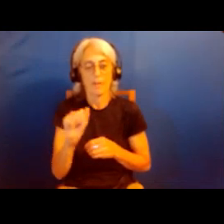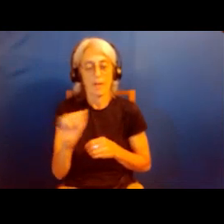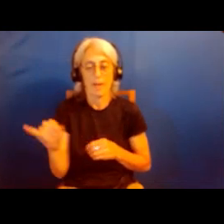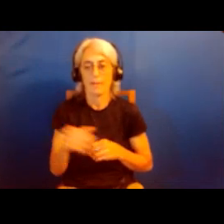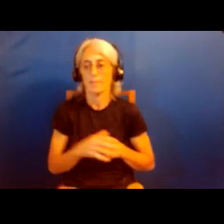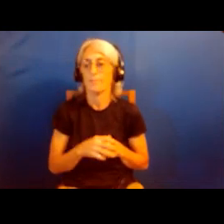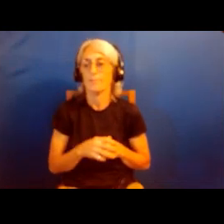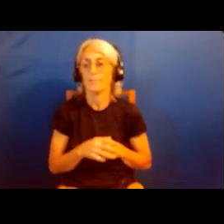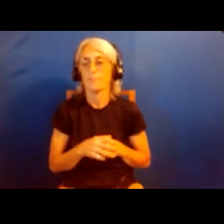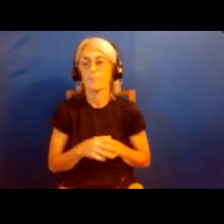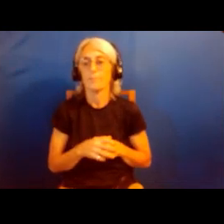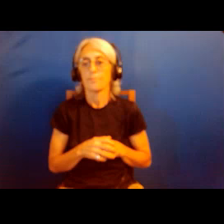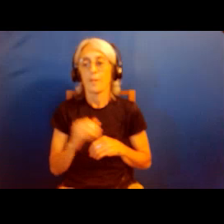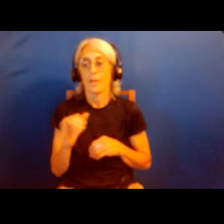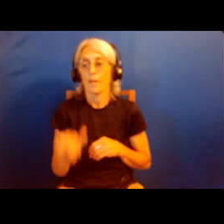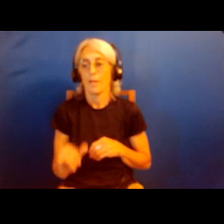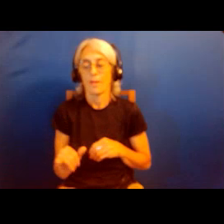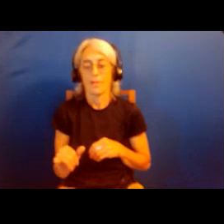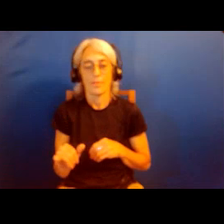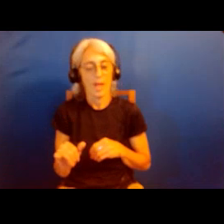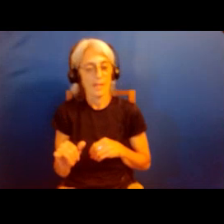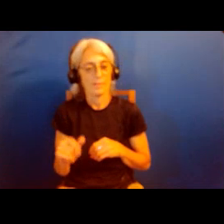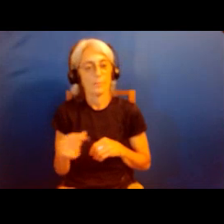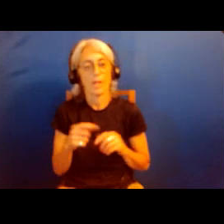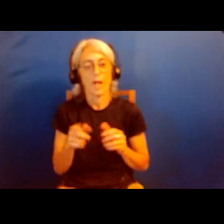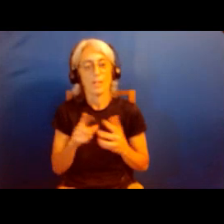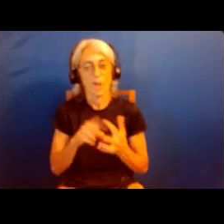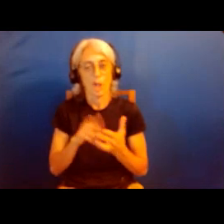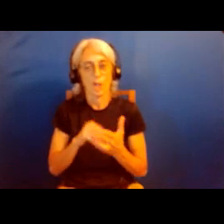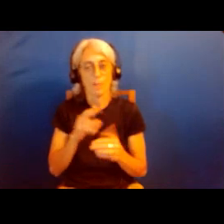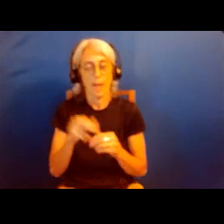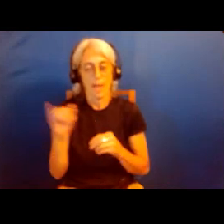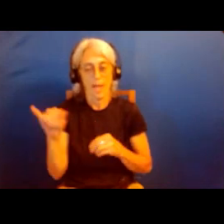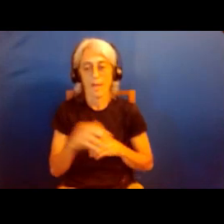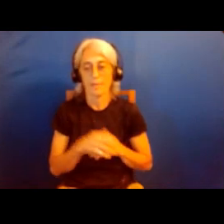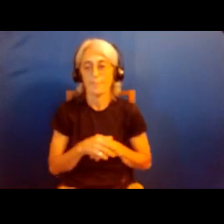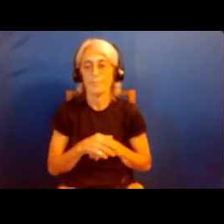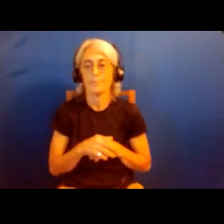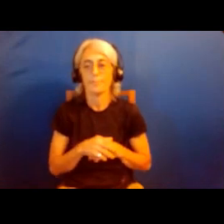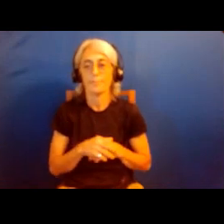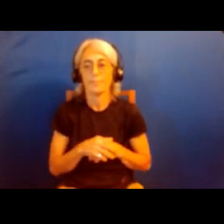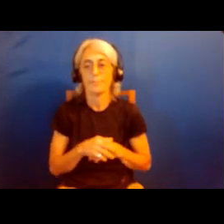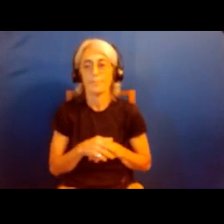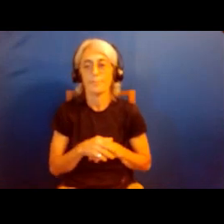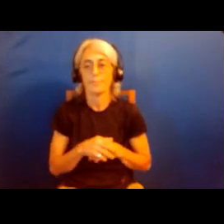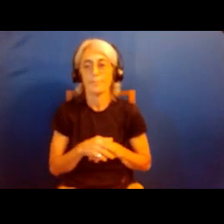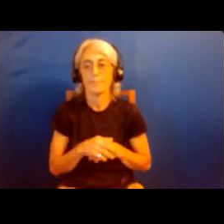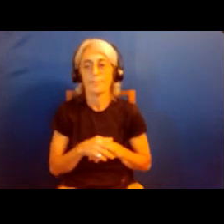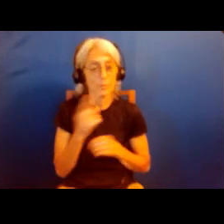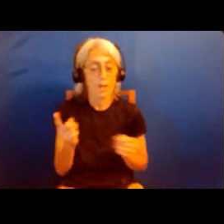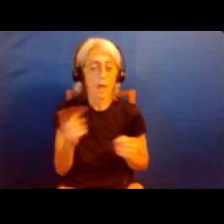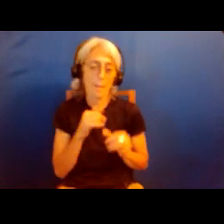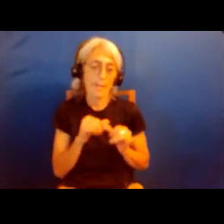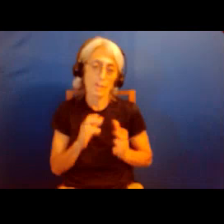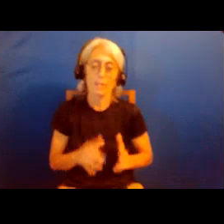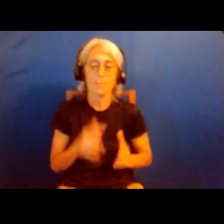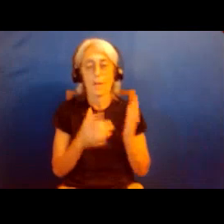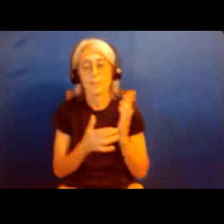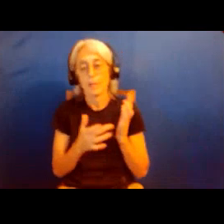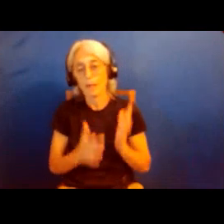is also when my introduction to AI began. I like to tell people I'm not an engineer, I'm not a